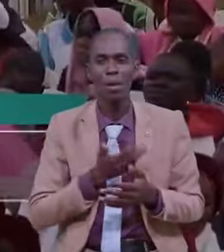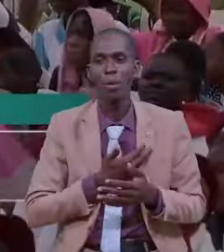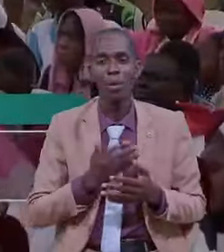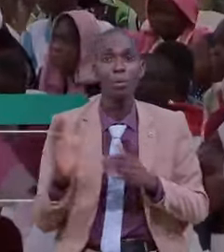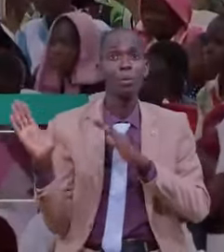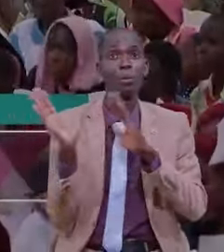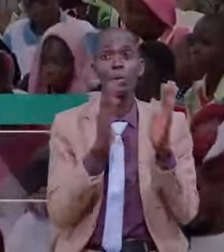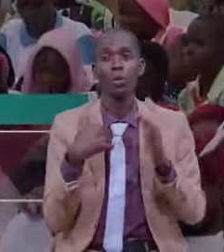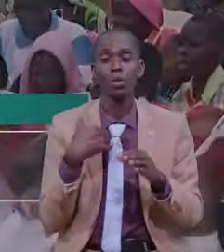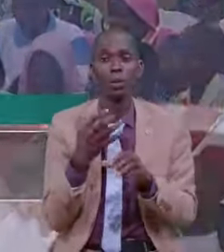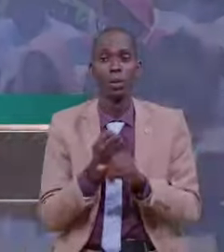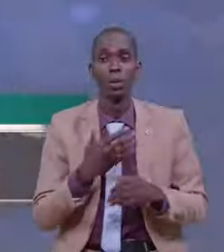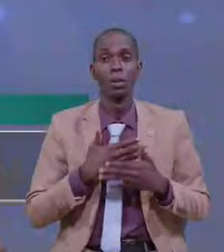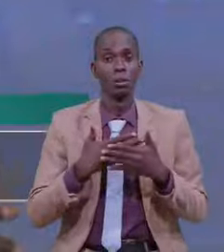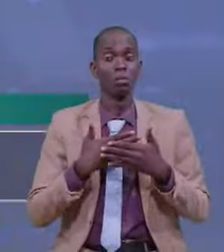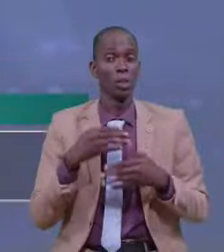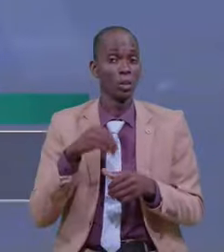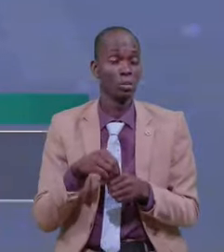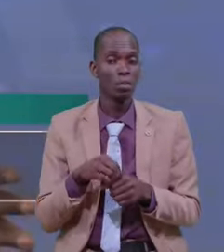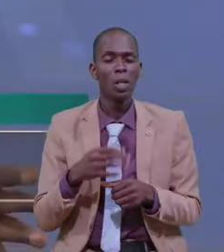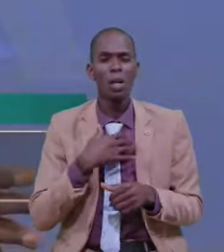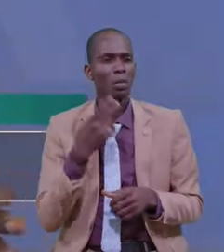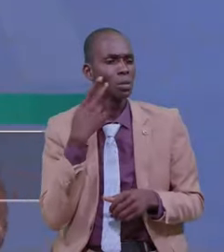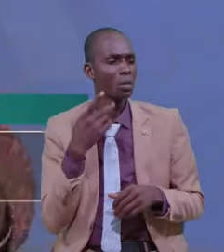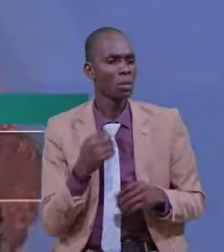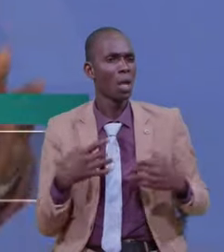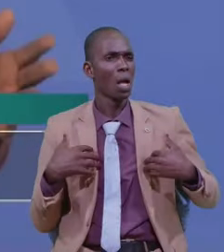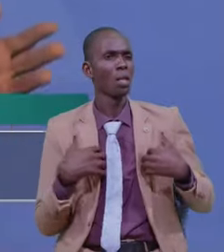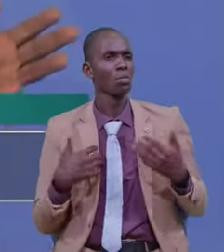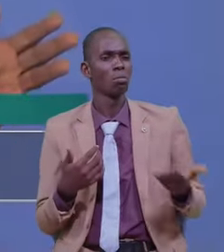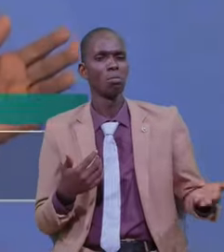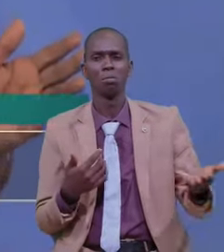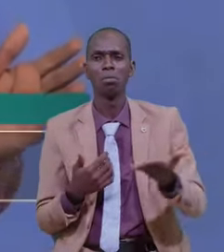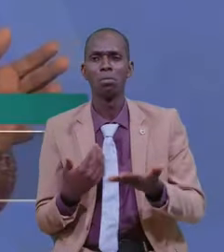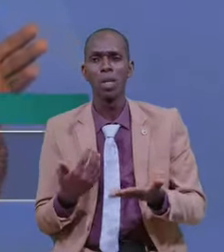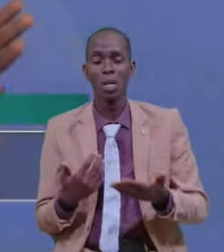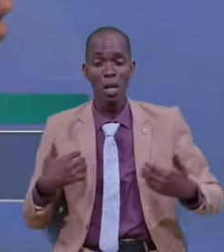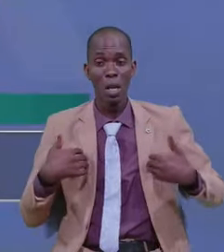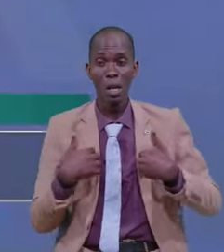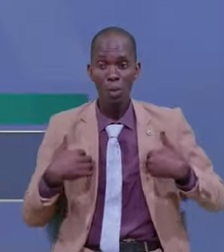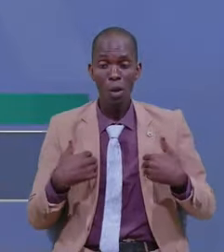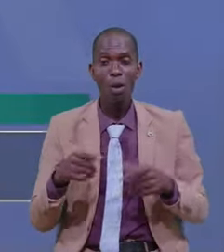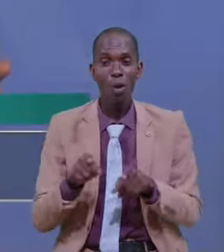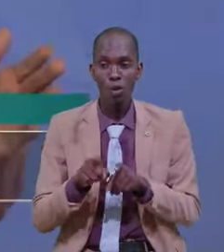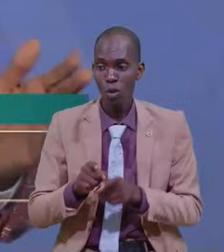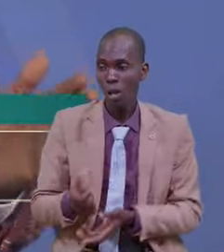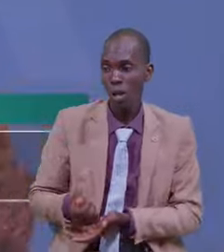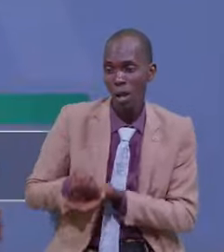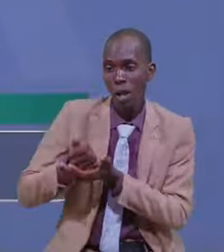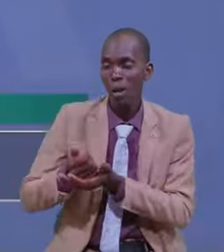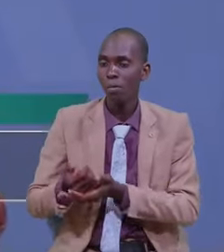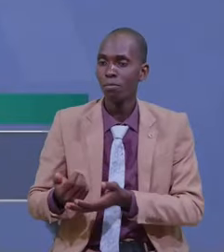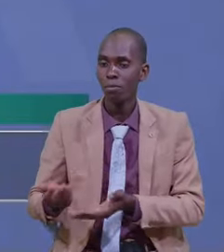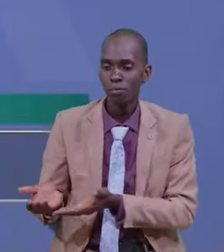look at, you know, the animals. There are animals that carry human beings from one place to the